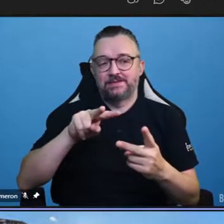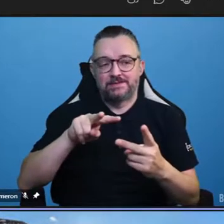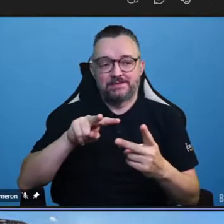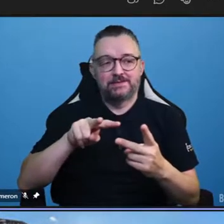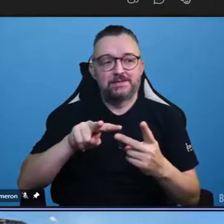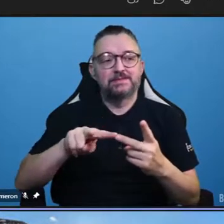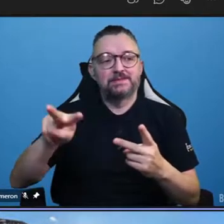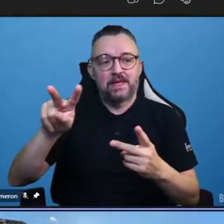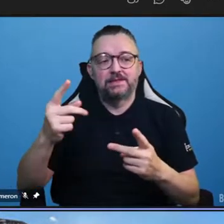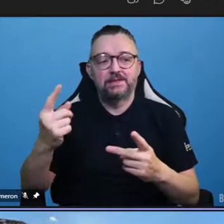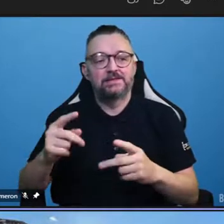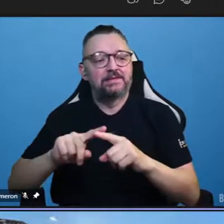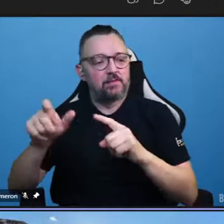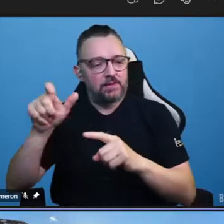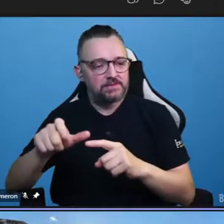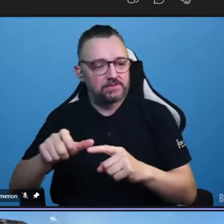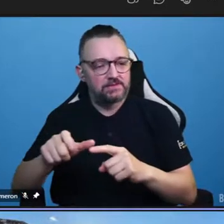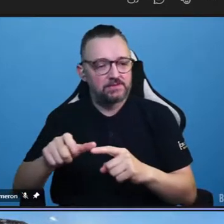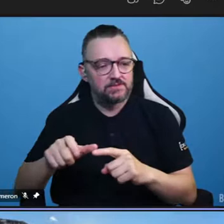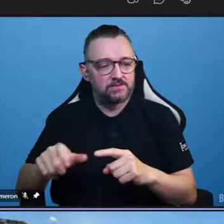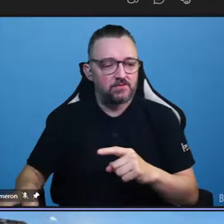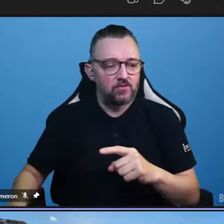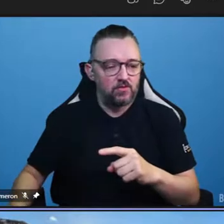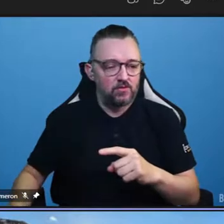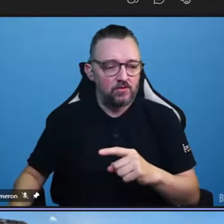thank you very much. And